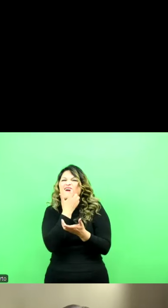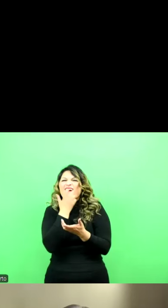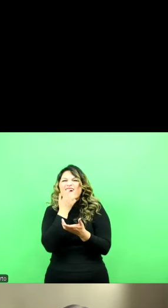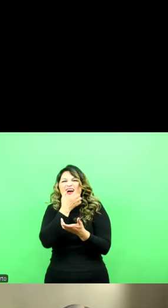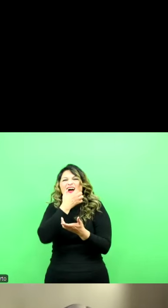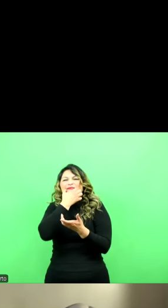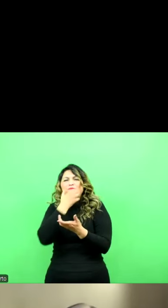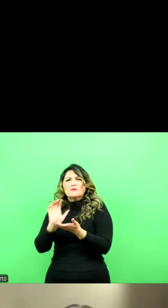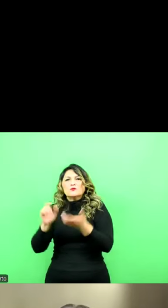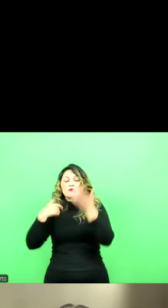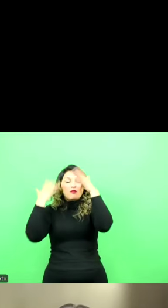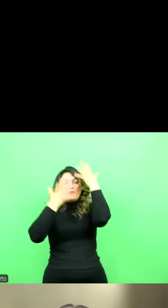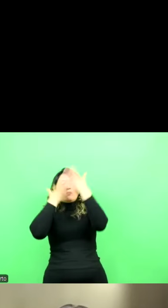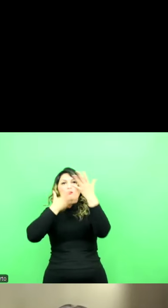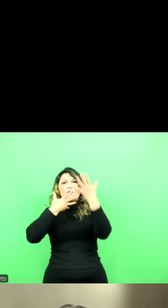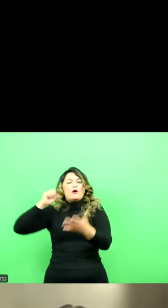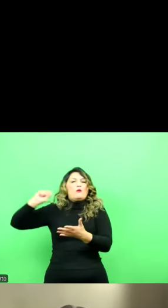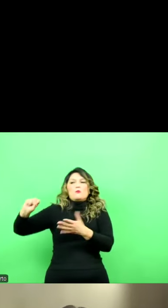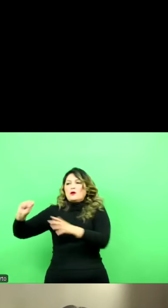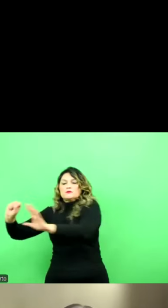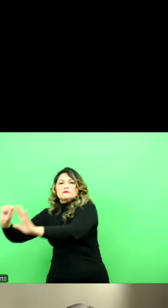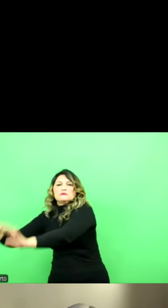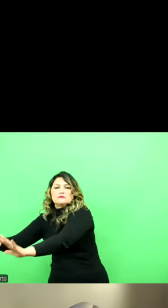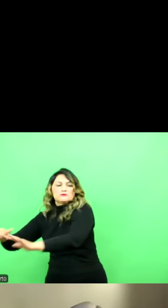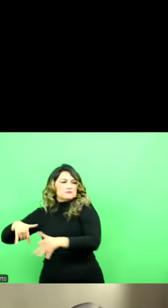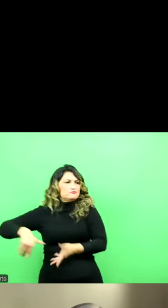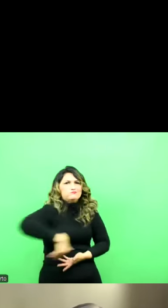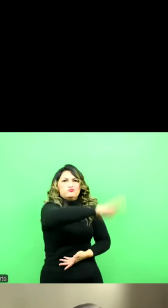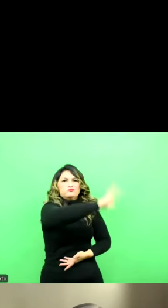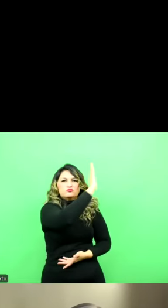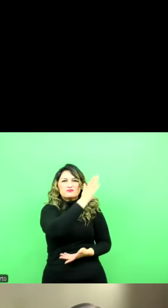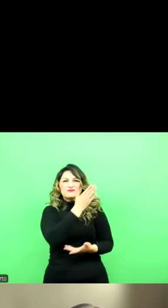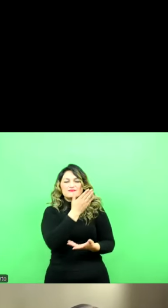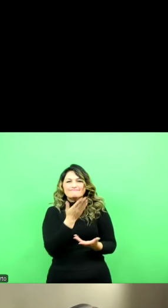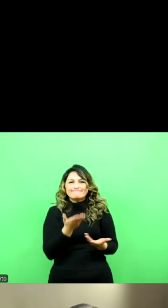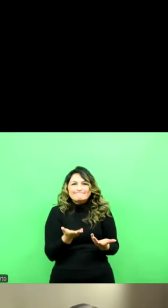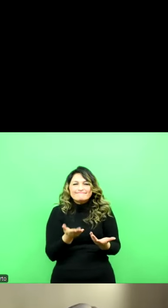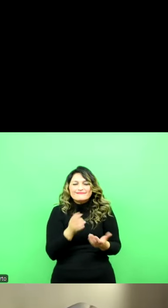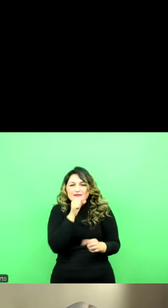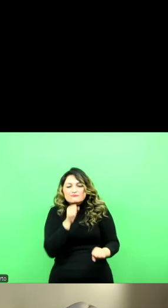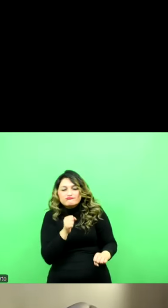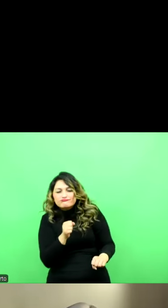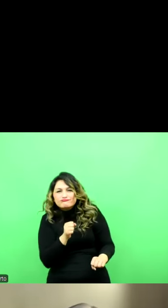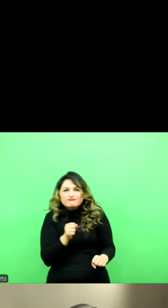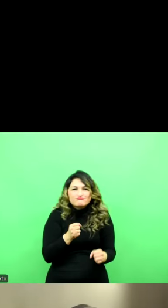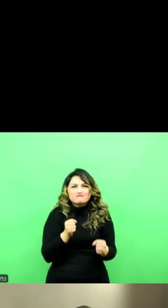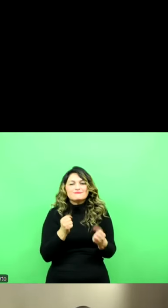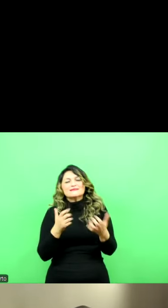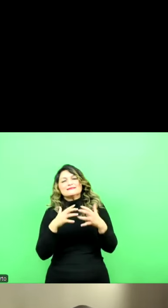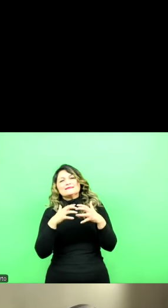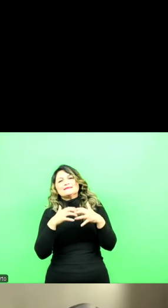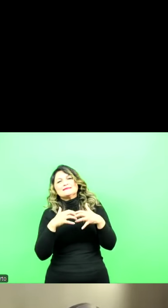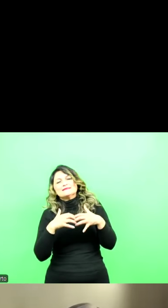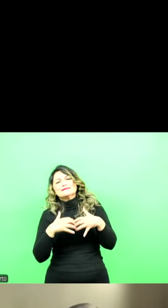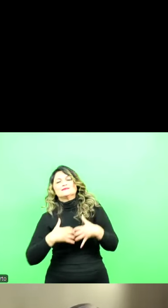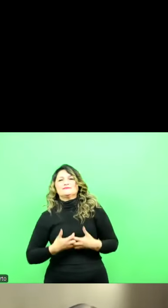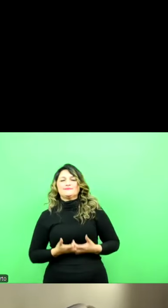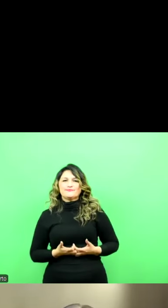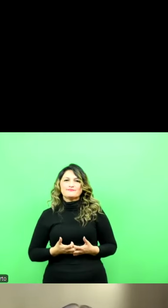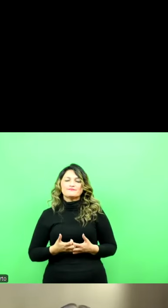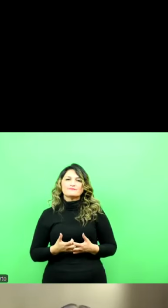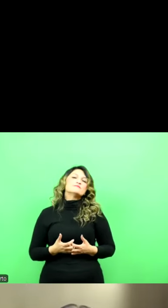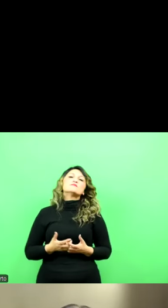persons. The disaster conditions themselves can interrupt essential services like home health care, and